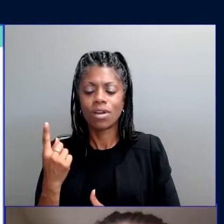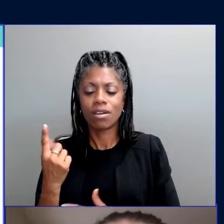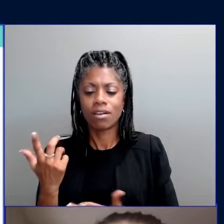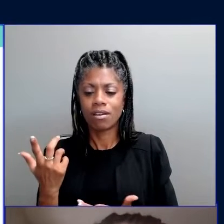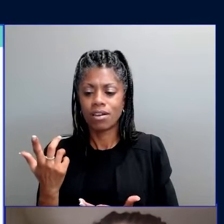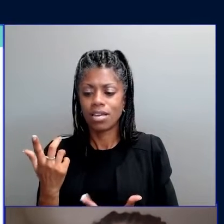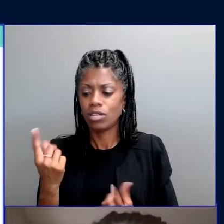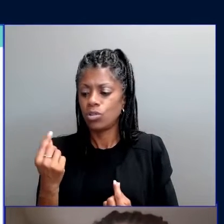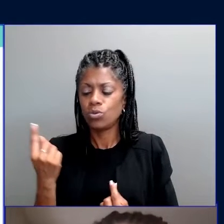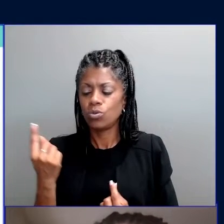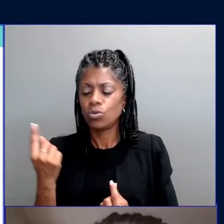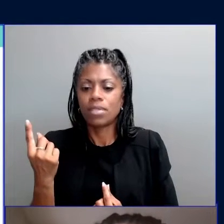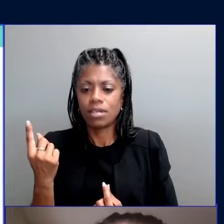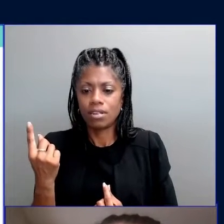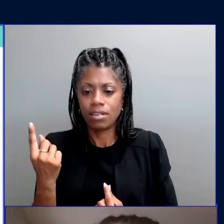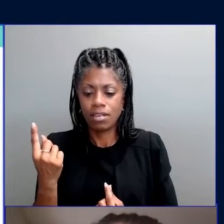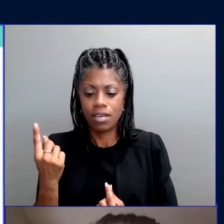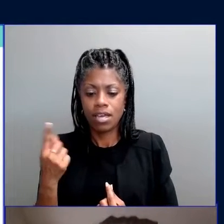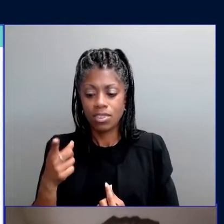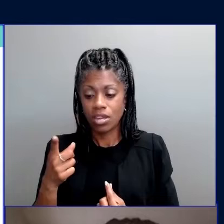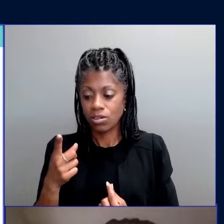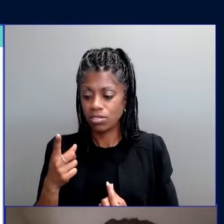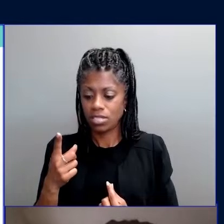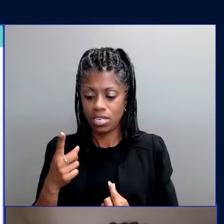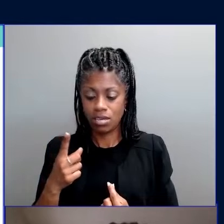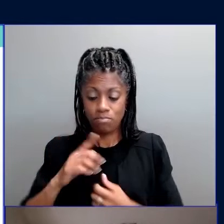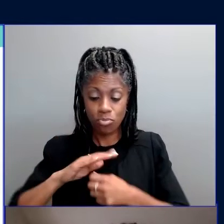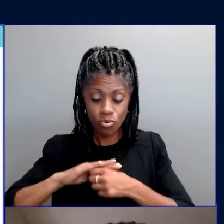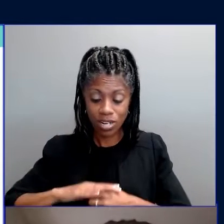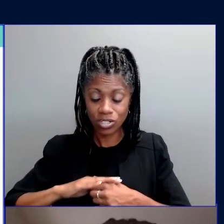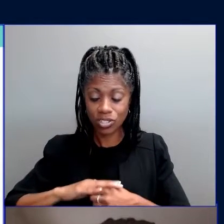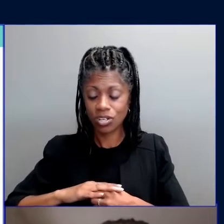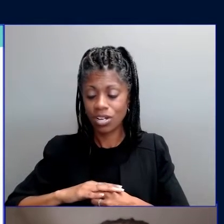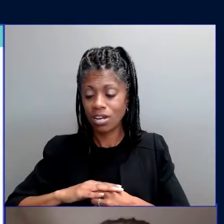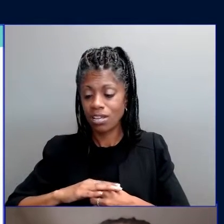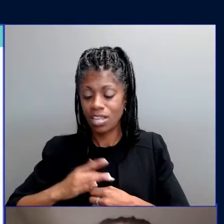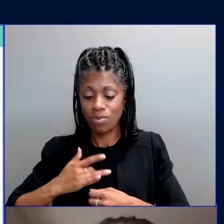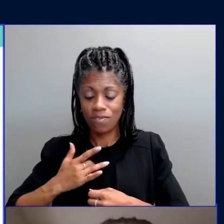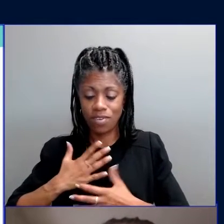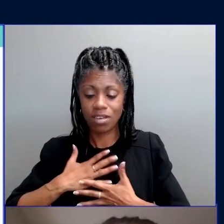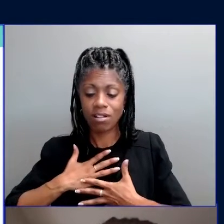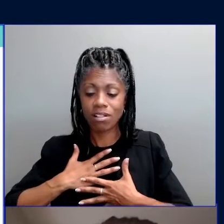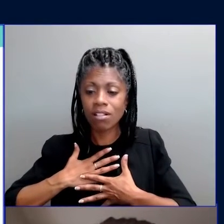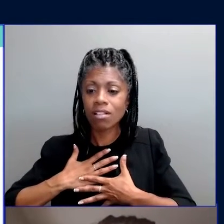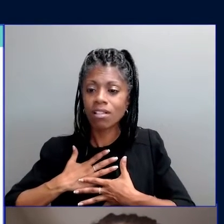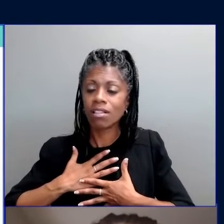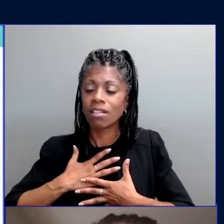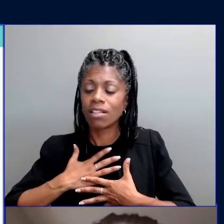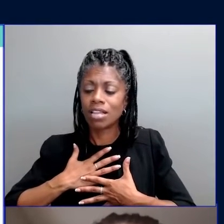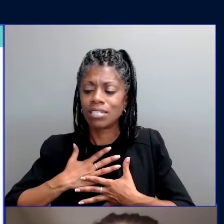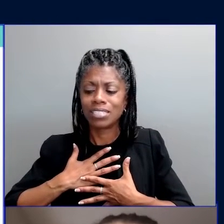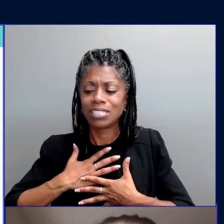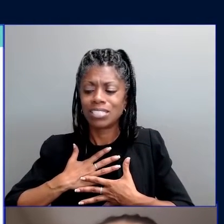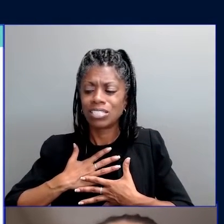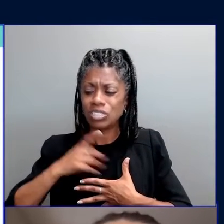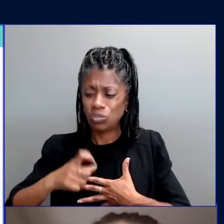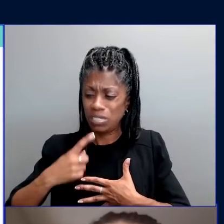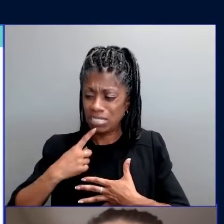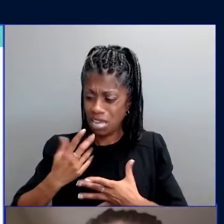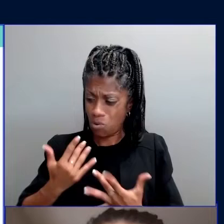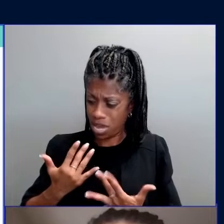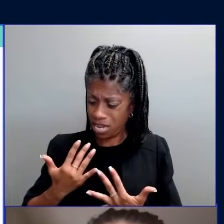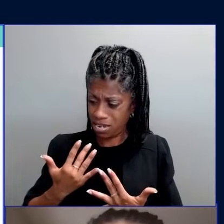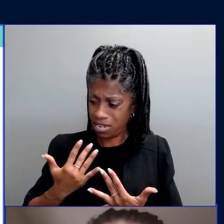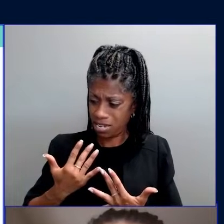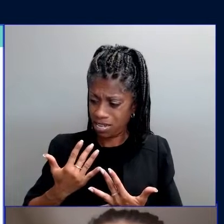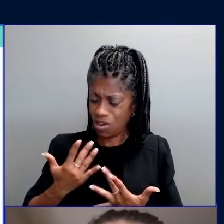the defensiveness, the rising pressure in our chest that pushes us to say, but wait, we don't have time to